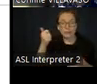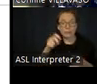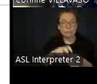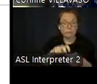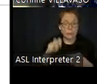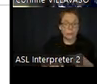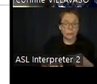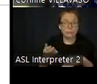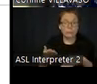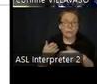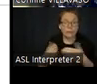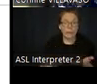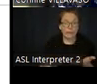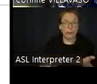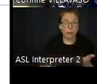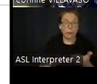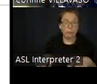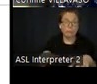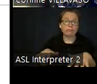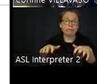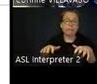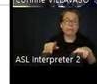or incapacitation.